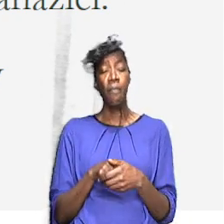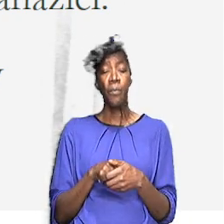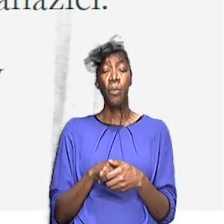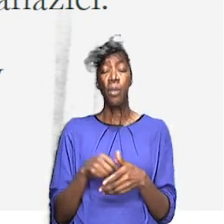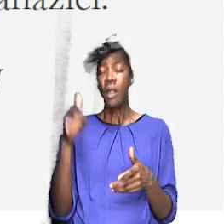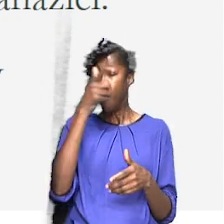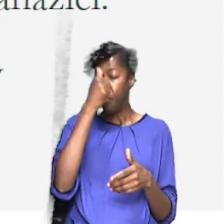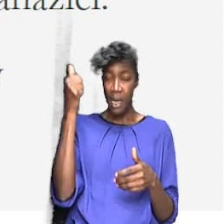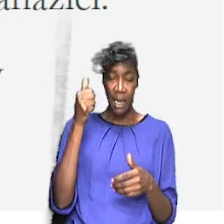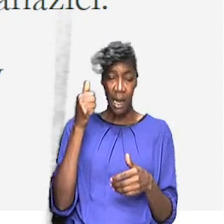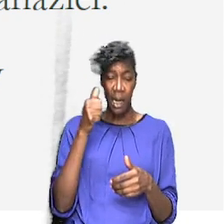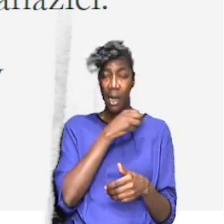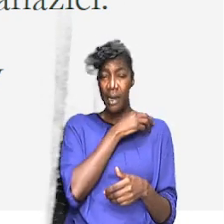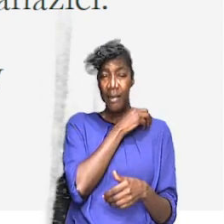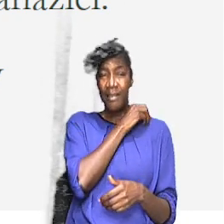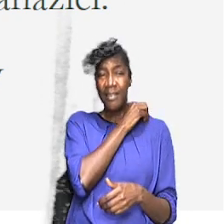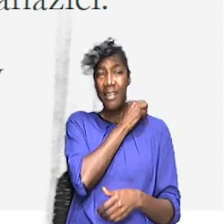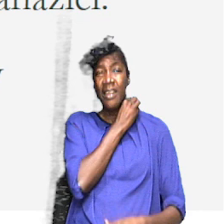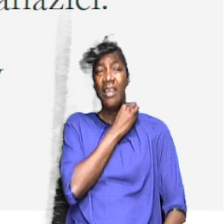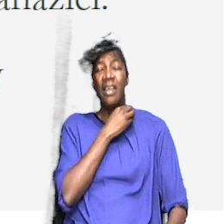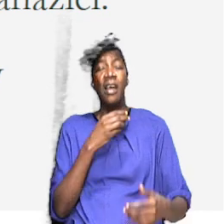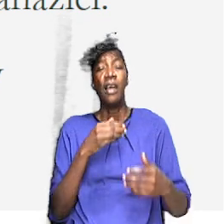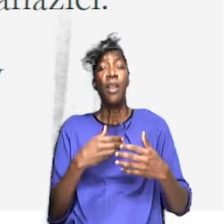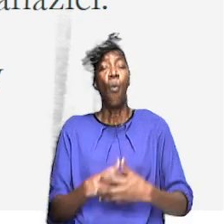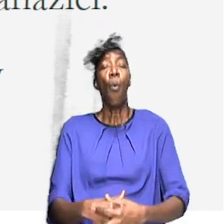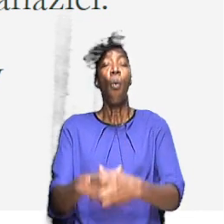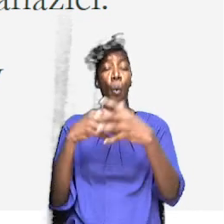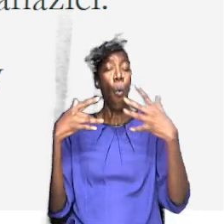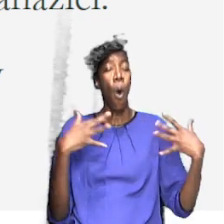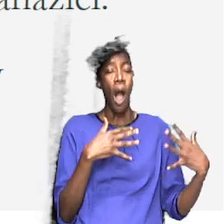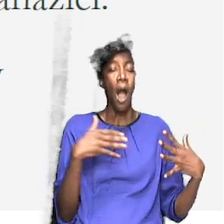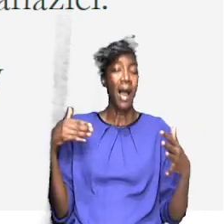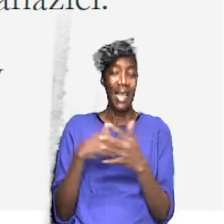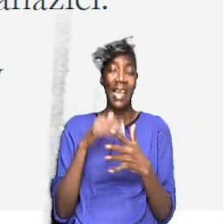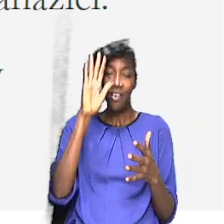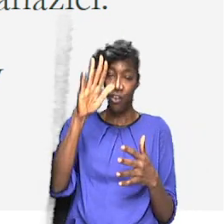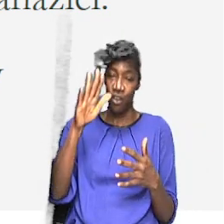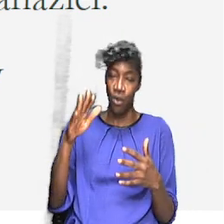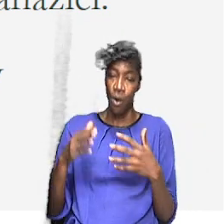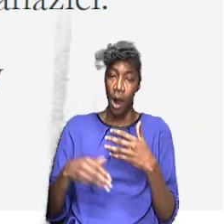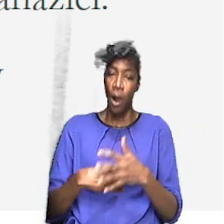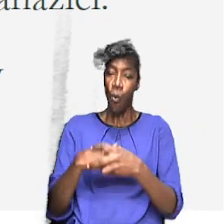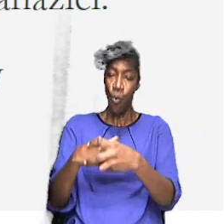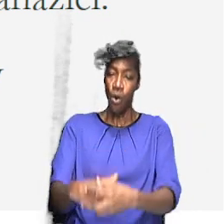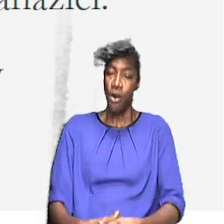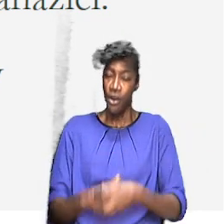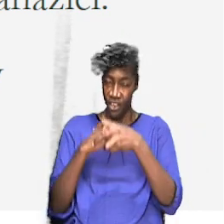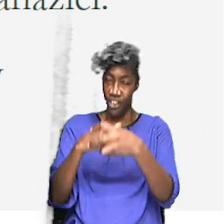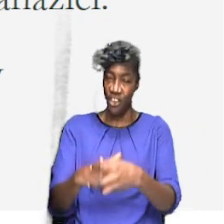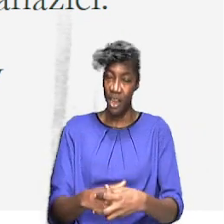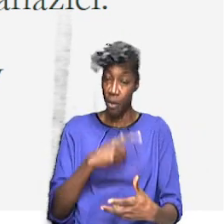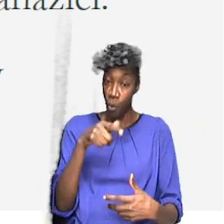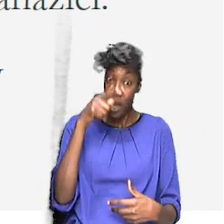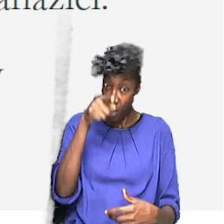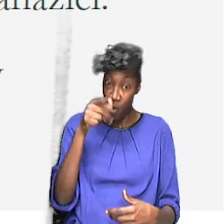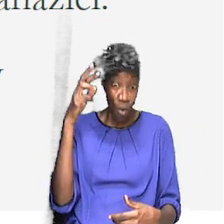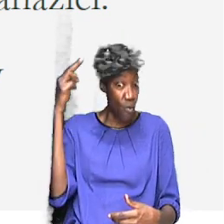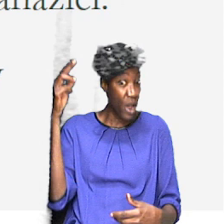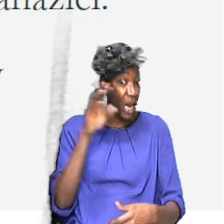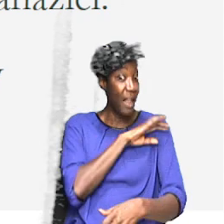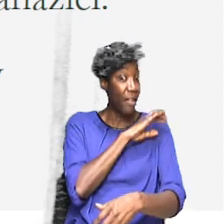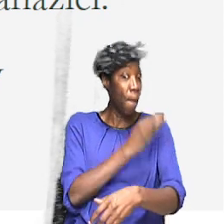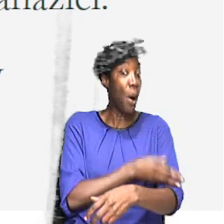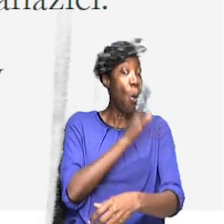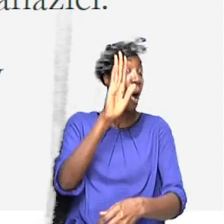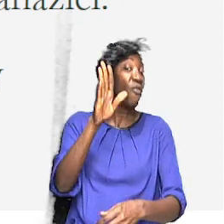issue, the war is against your worship. But we learn a principle that when you realize the power of your